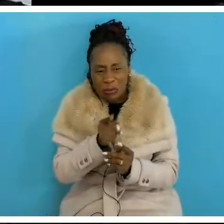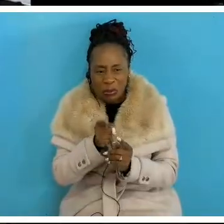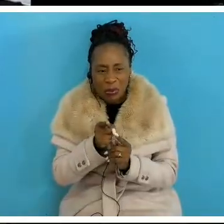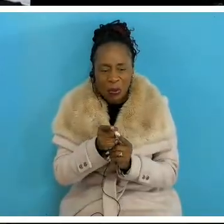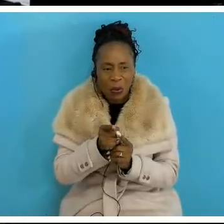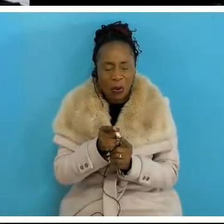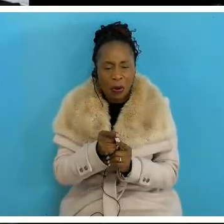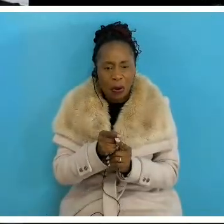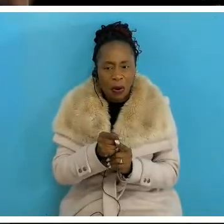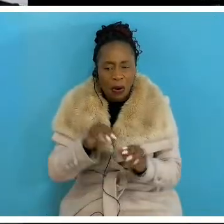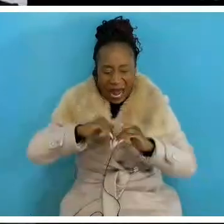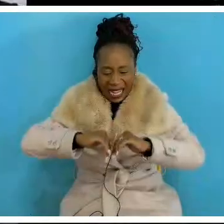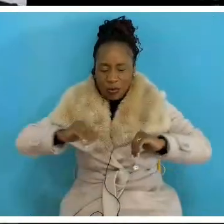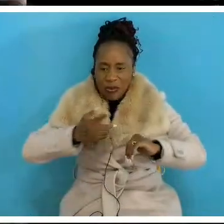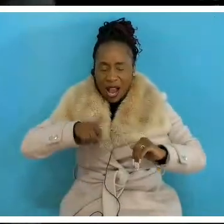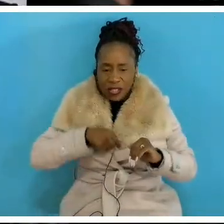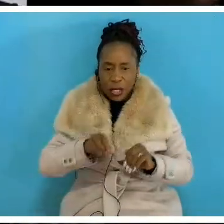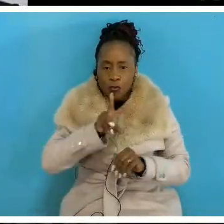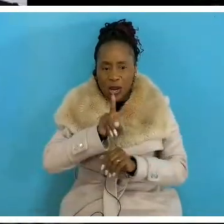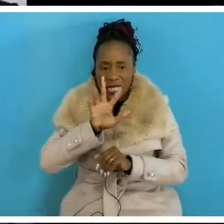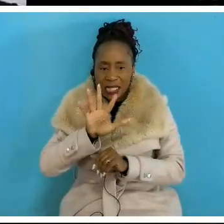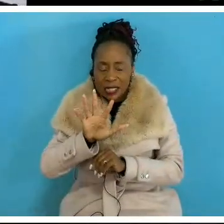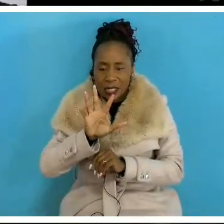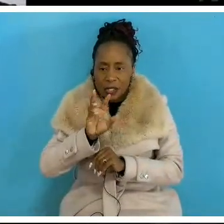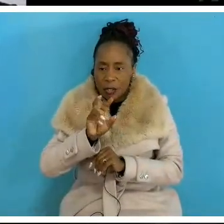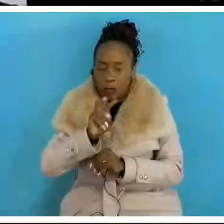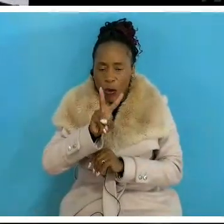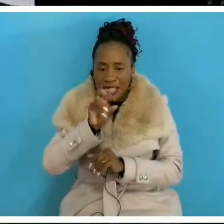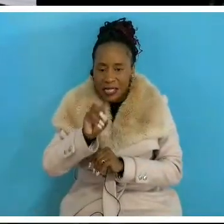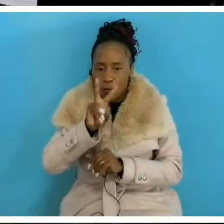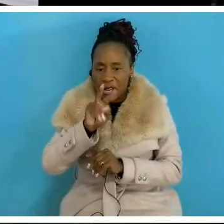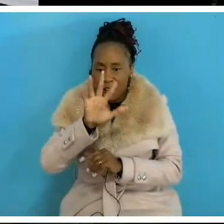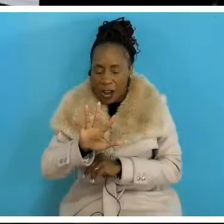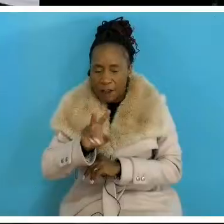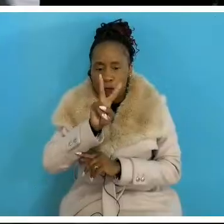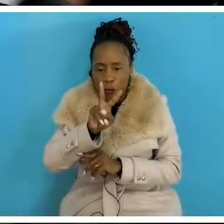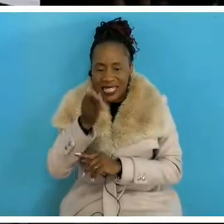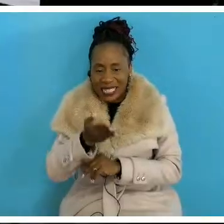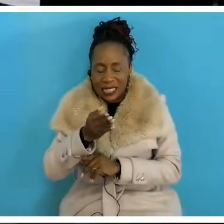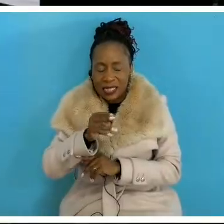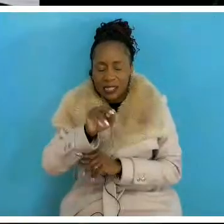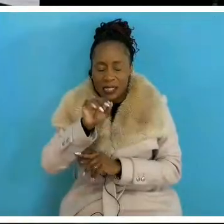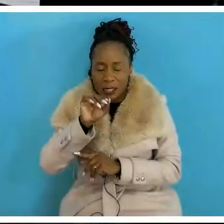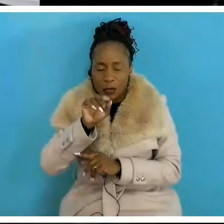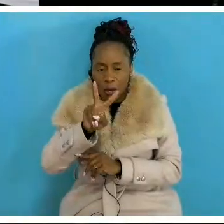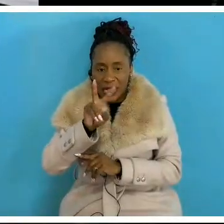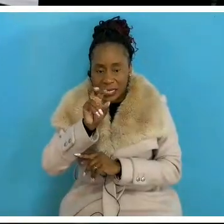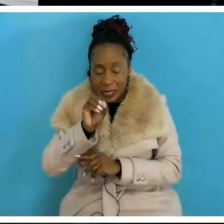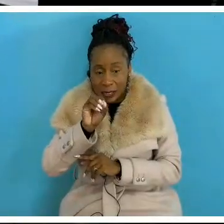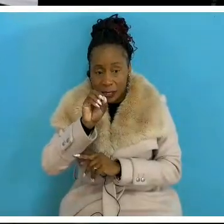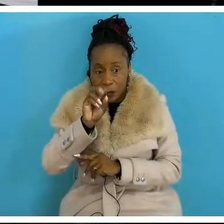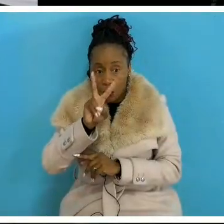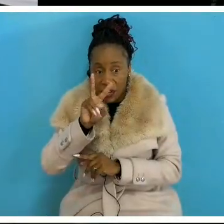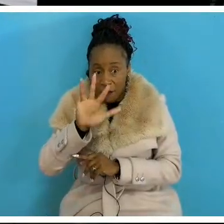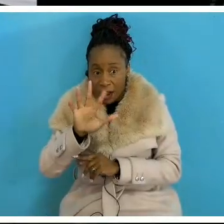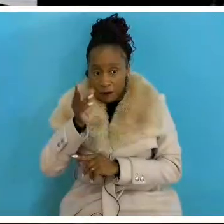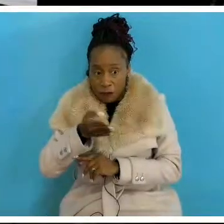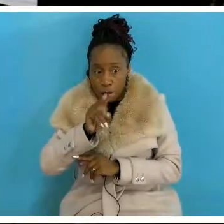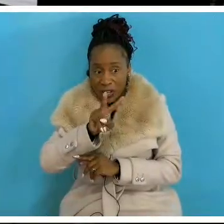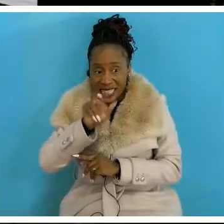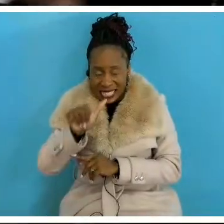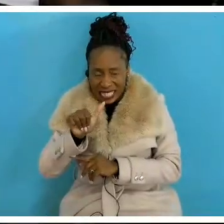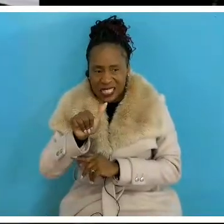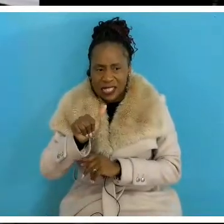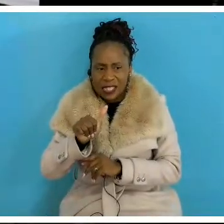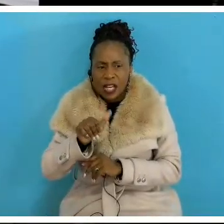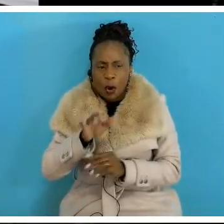the 2025-2026 budget. That's purpose exclusion. But I want to echo the